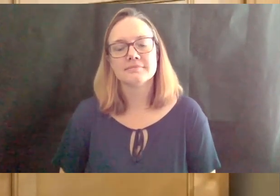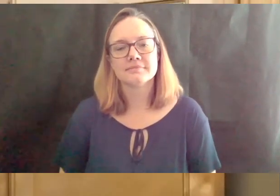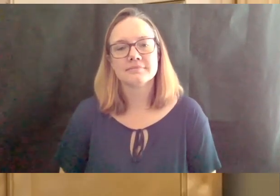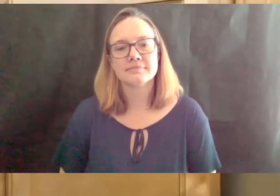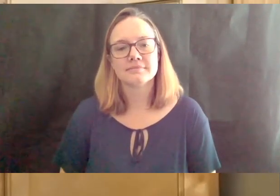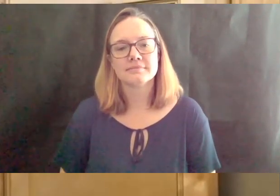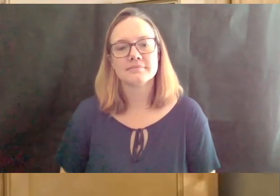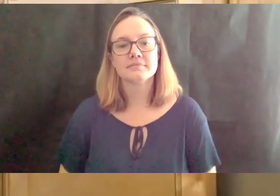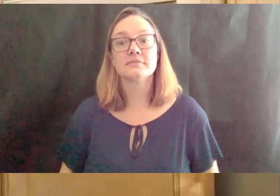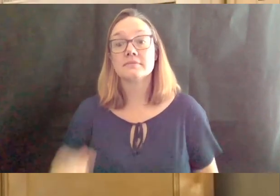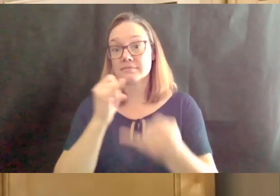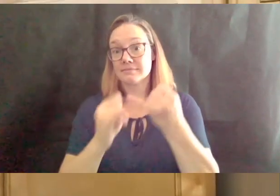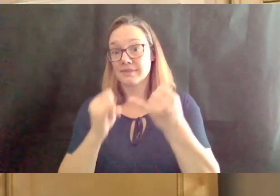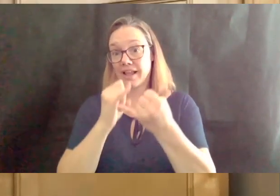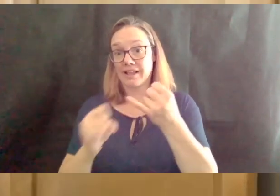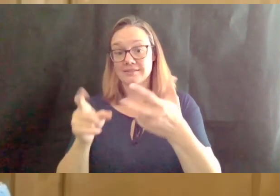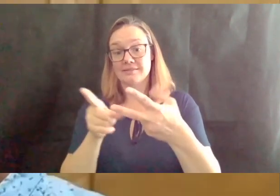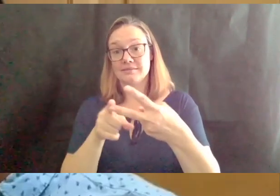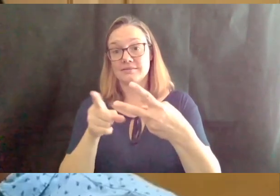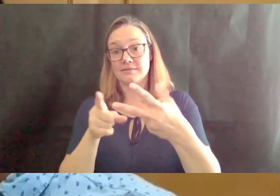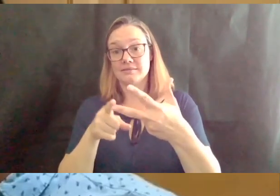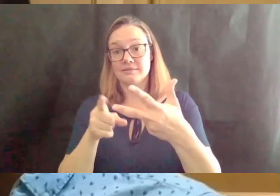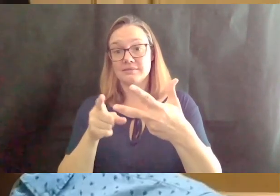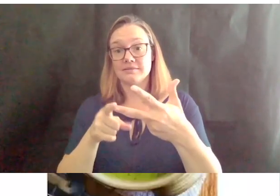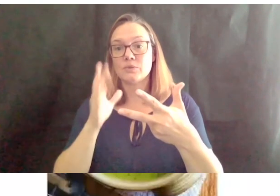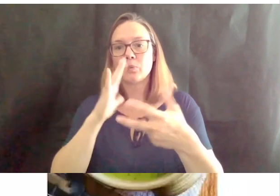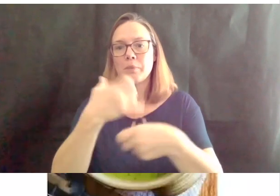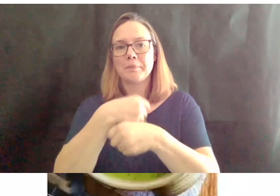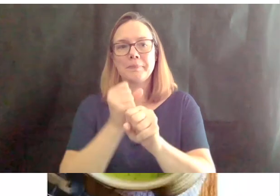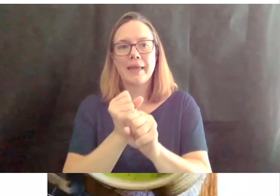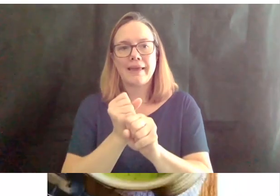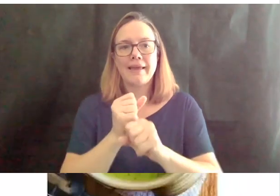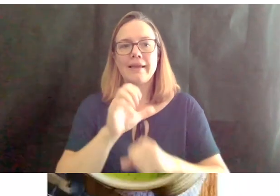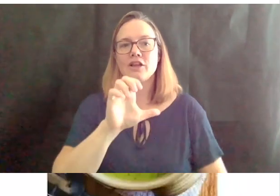So our third and final recipe is going to be a cream of zucchini soup.